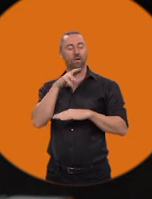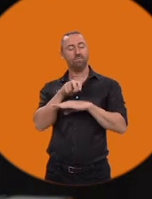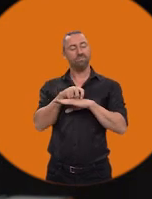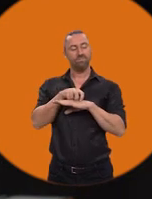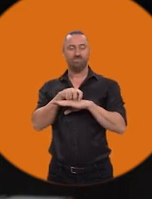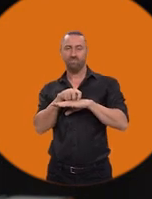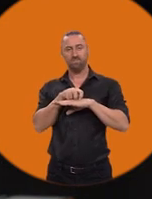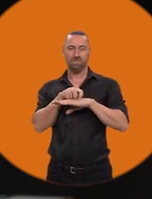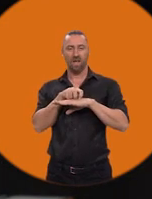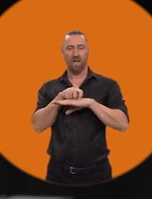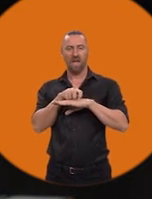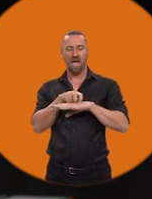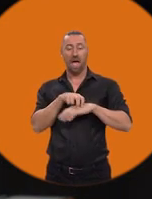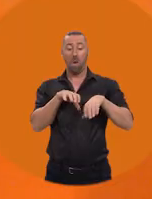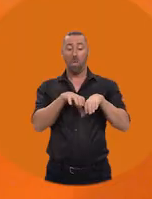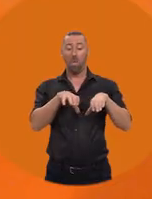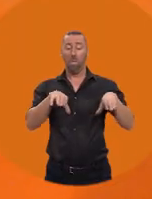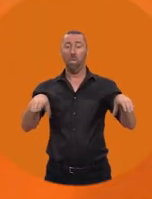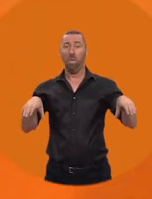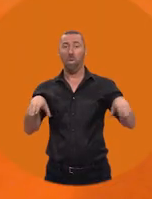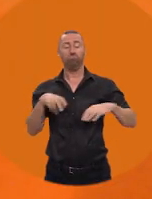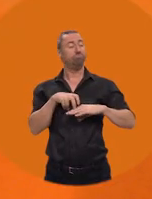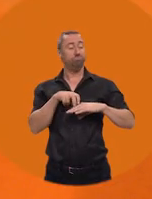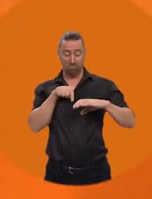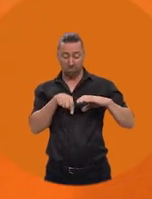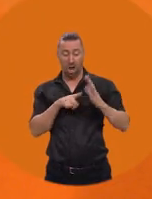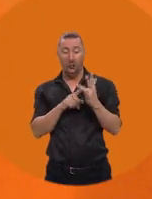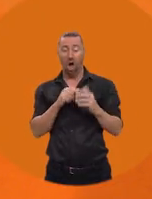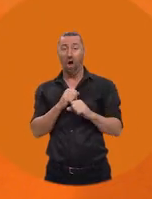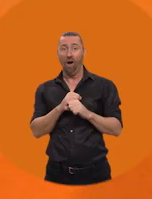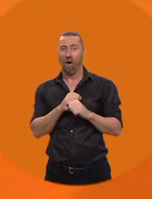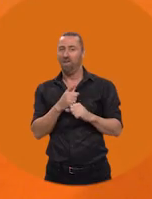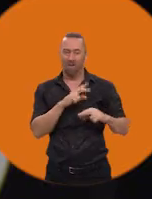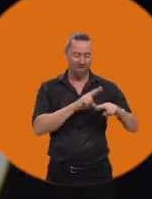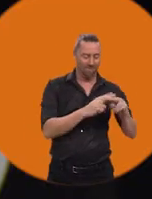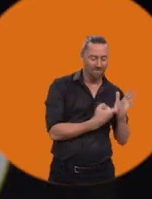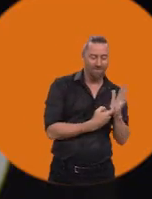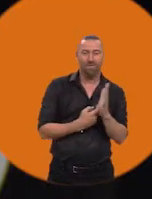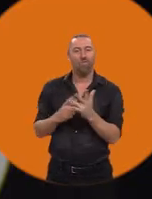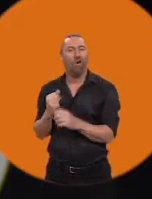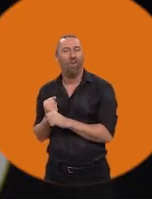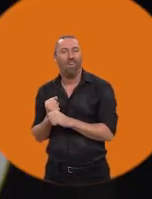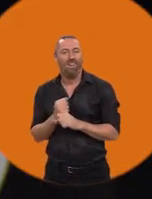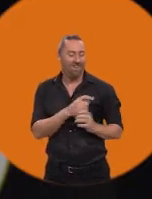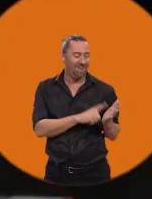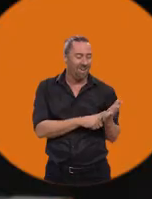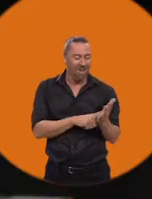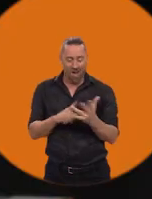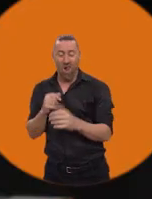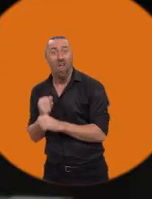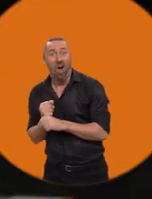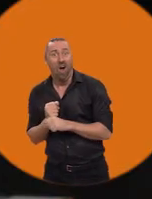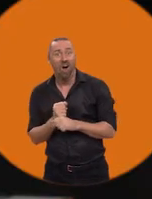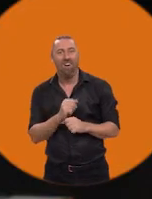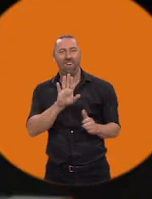frog who is sitting on a log. That's right, frog and log are